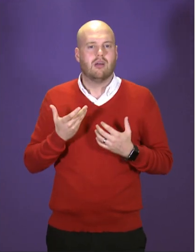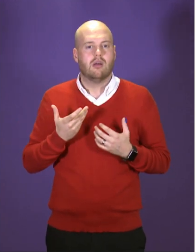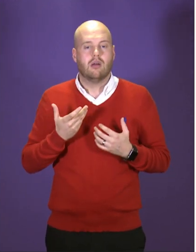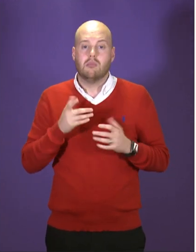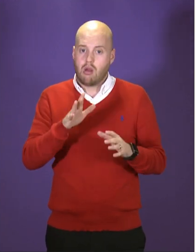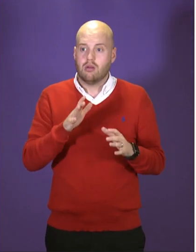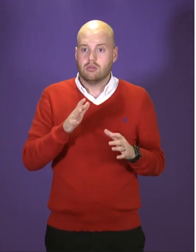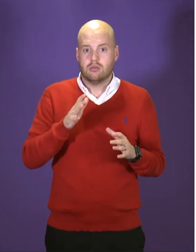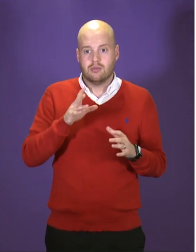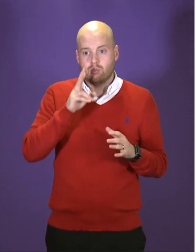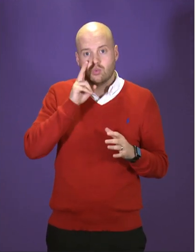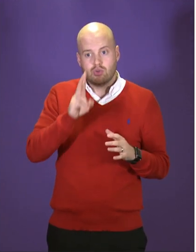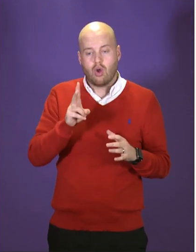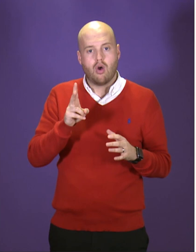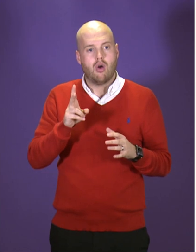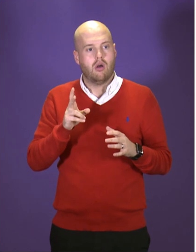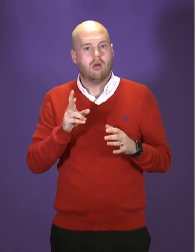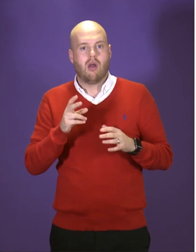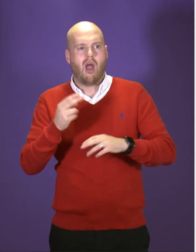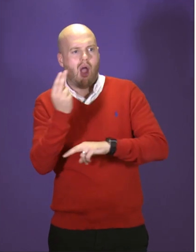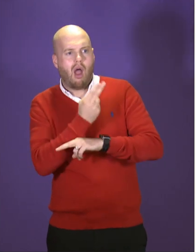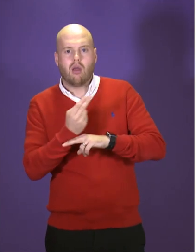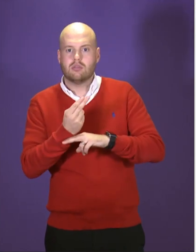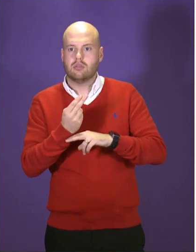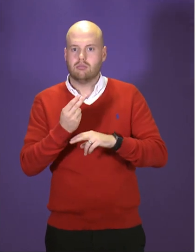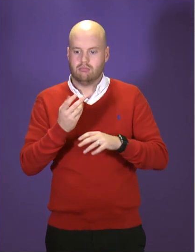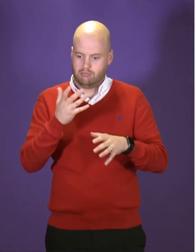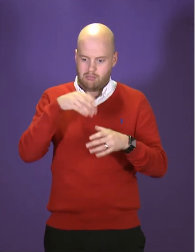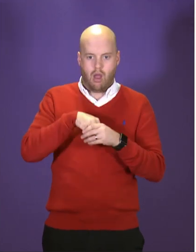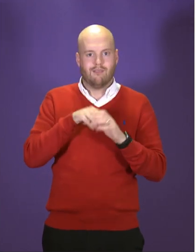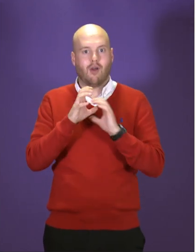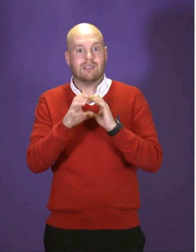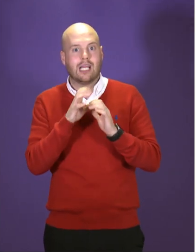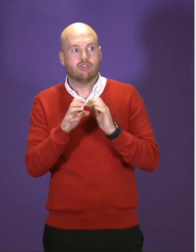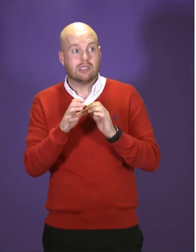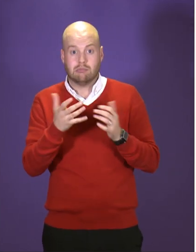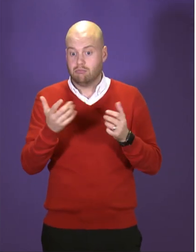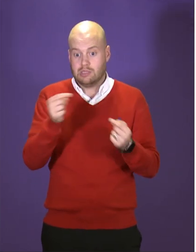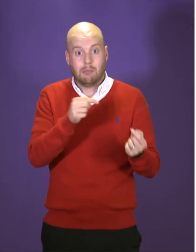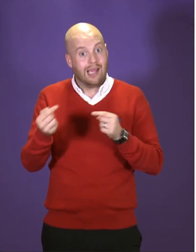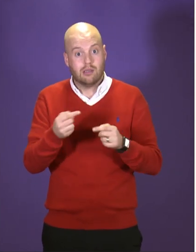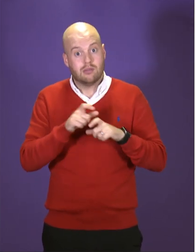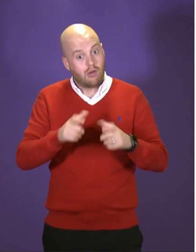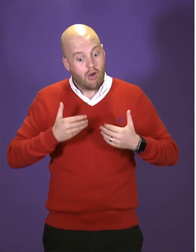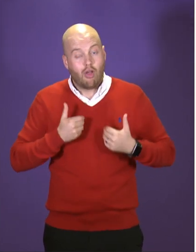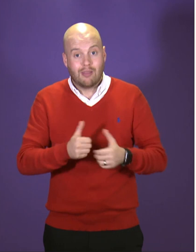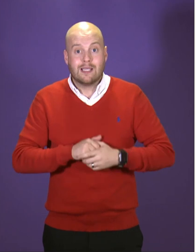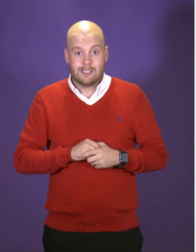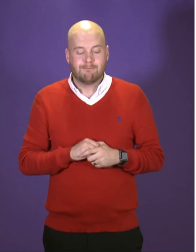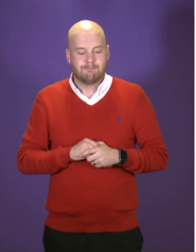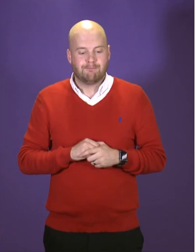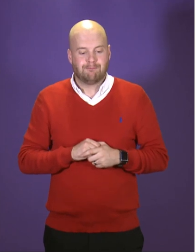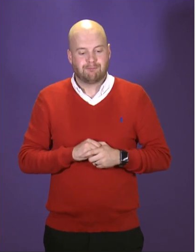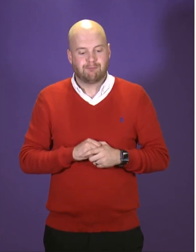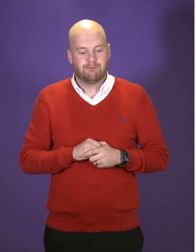a politicised popular discourse about what the arts should be. Last year, we saw, I'm just going to fast forward through a